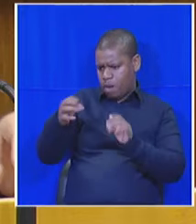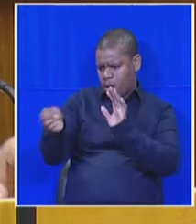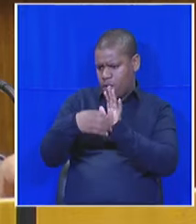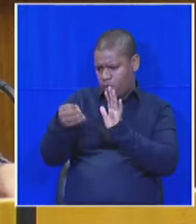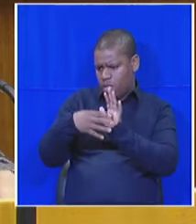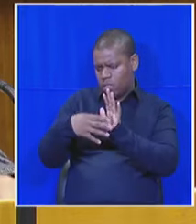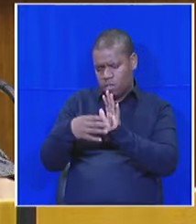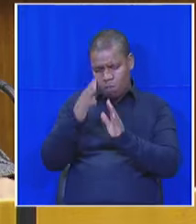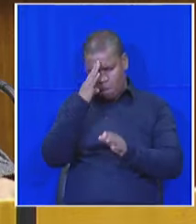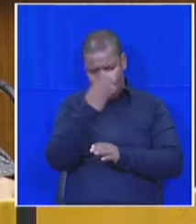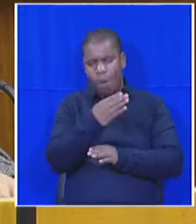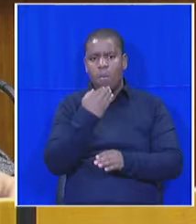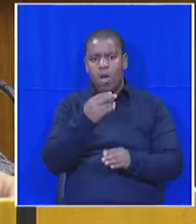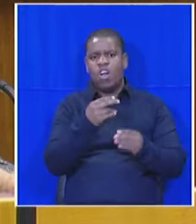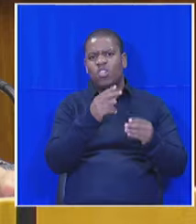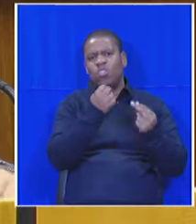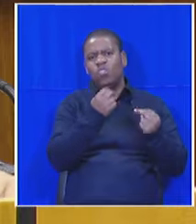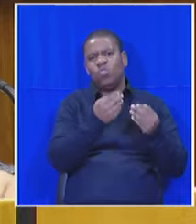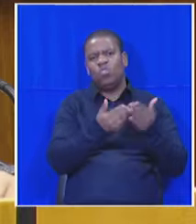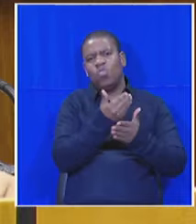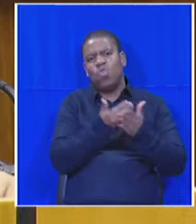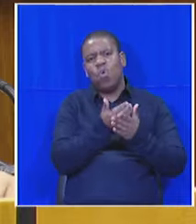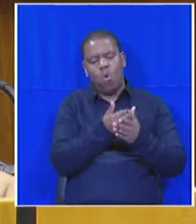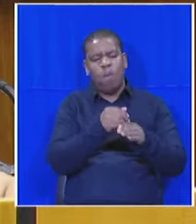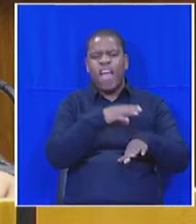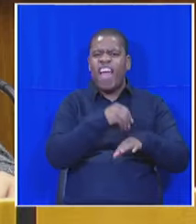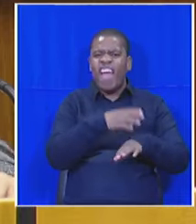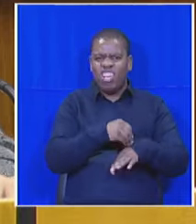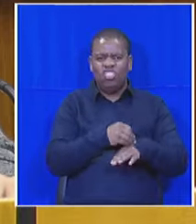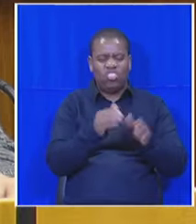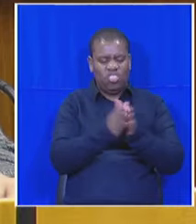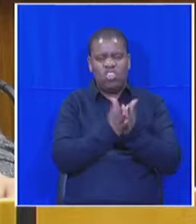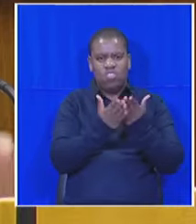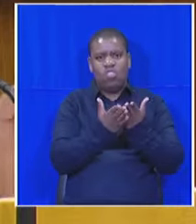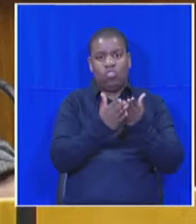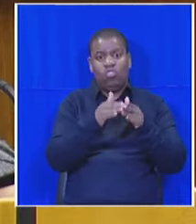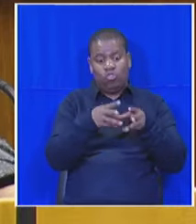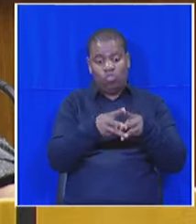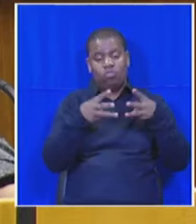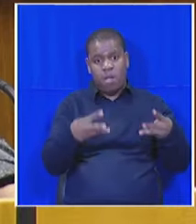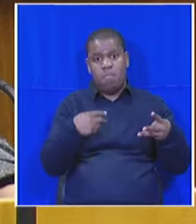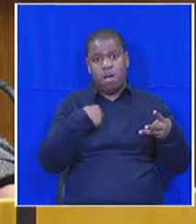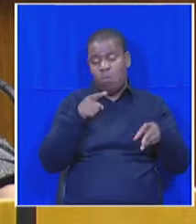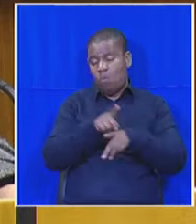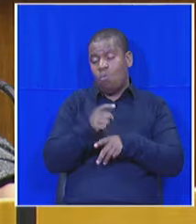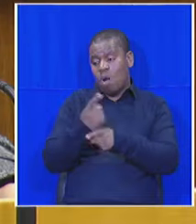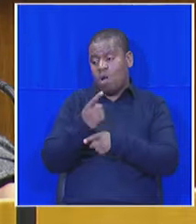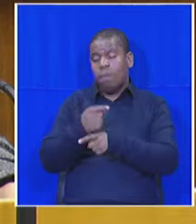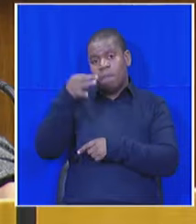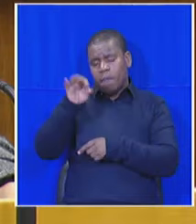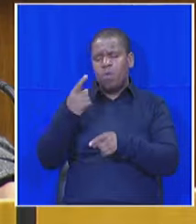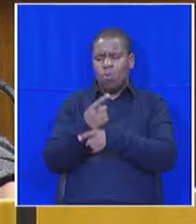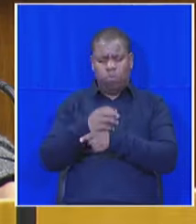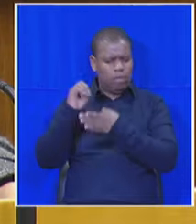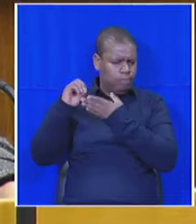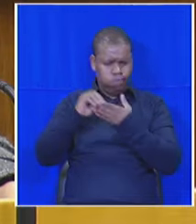the New Age newspaper. While our economy now limps along, our government continues to spend millions of our taxpayer money to